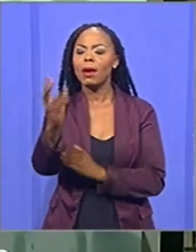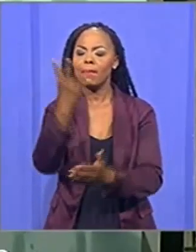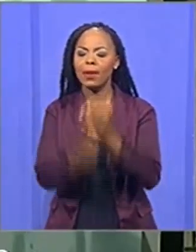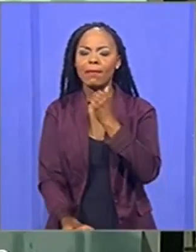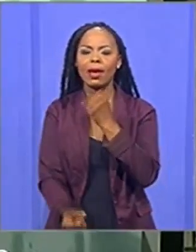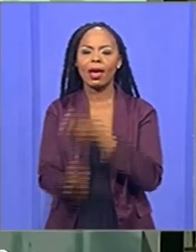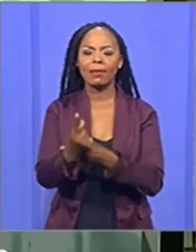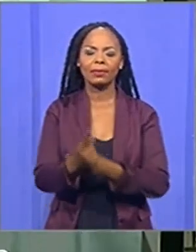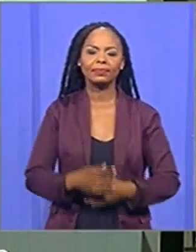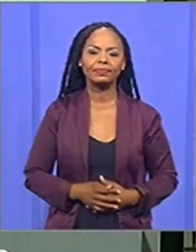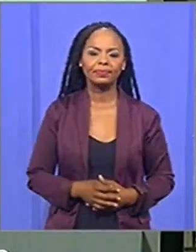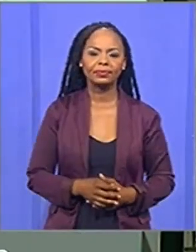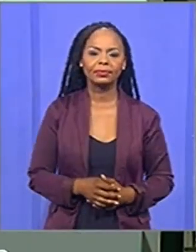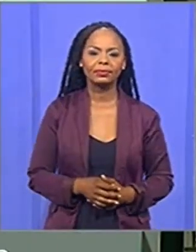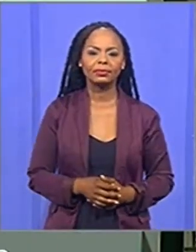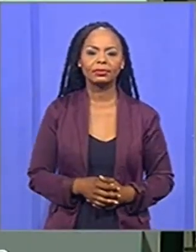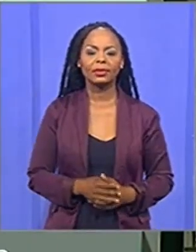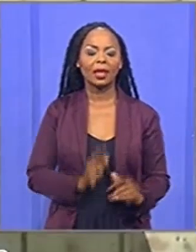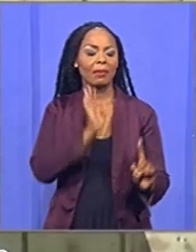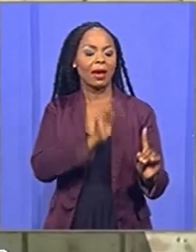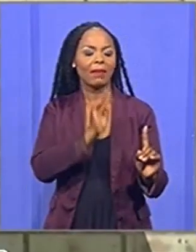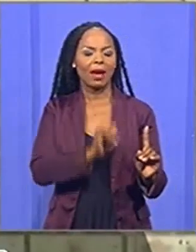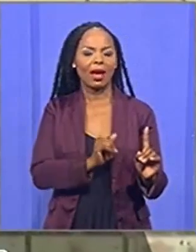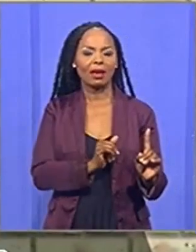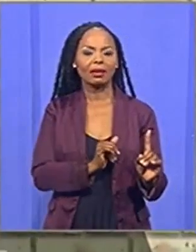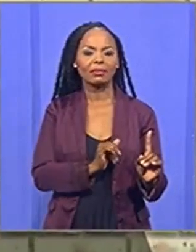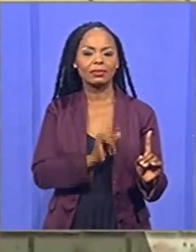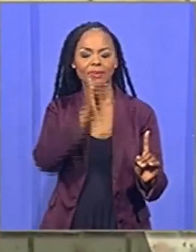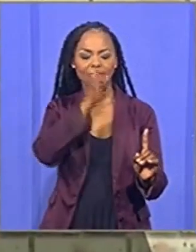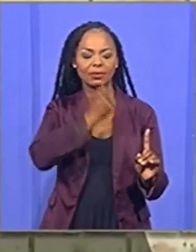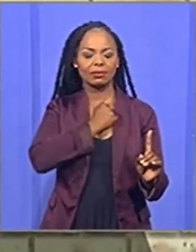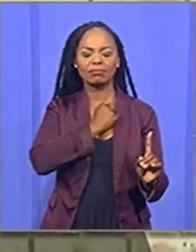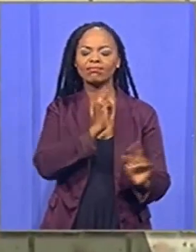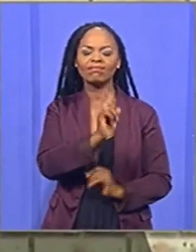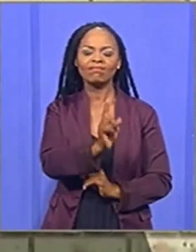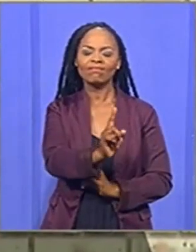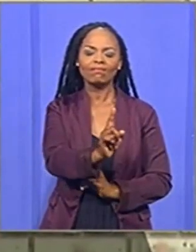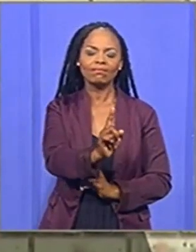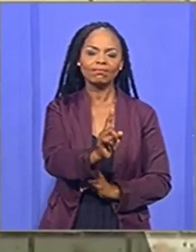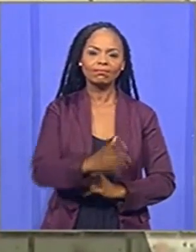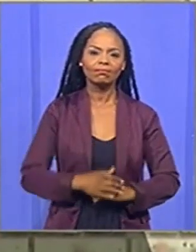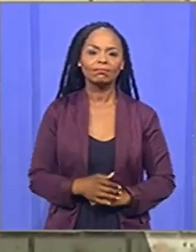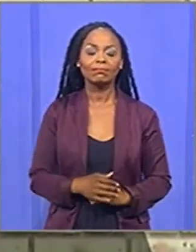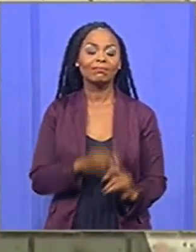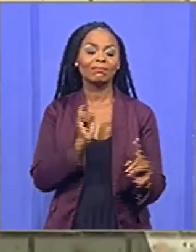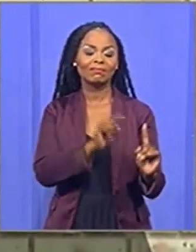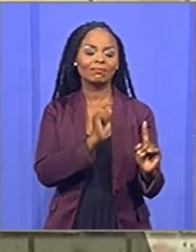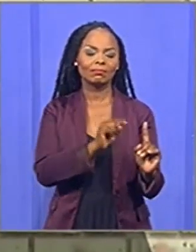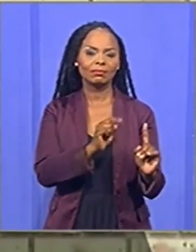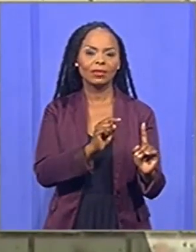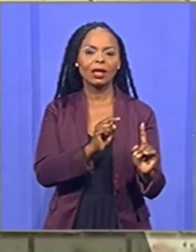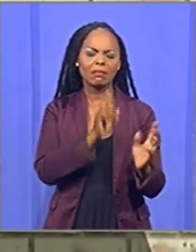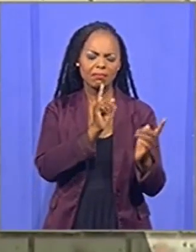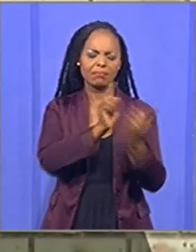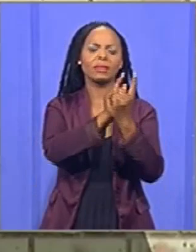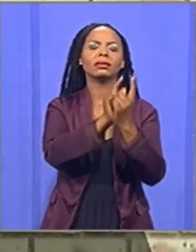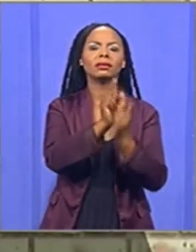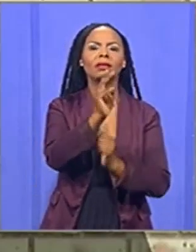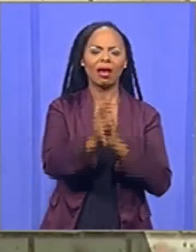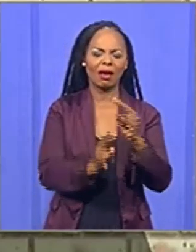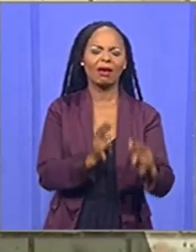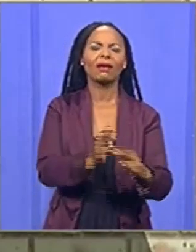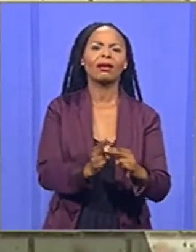a le siyo. This is not our goodbyes. This is simply till we meet again.